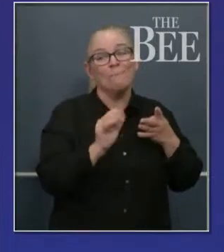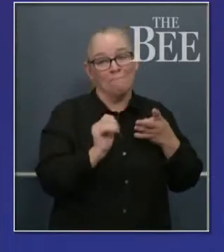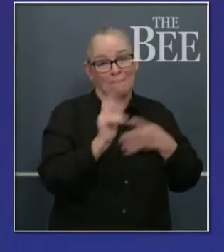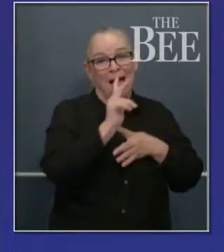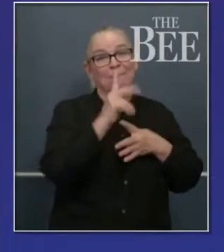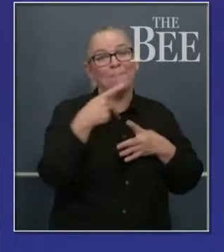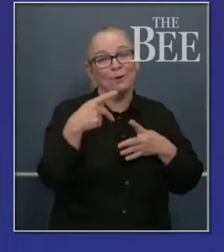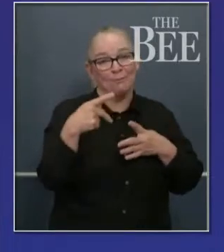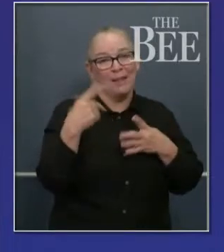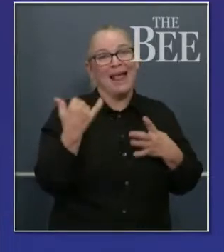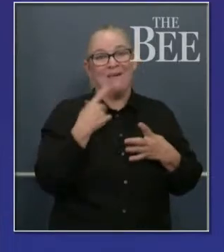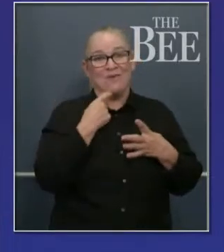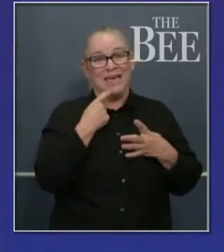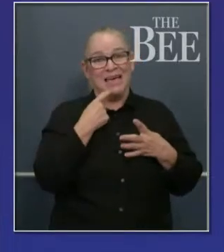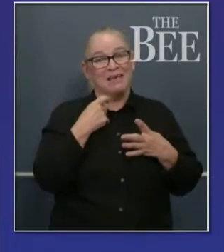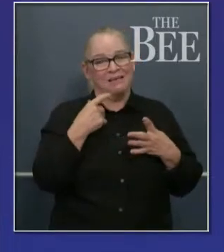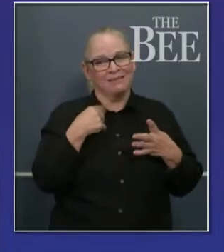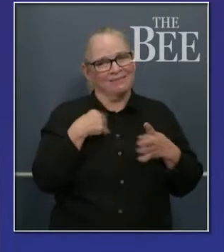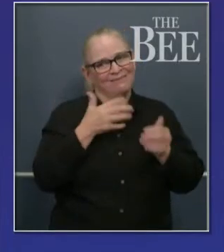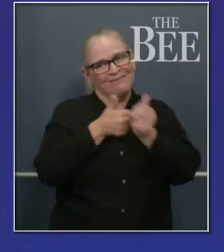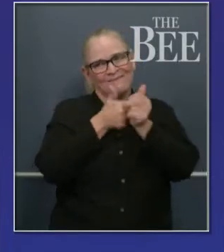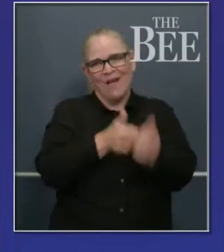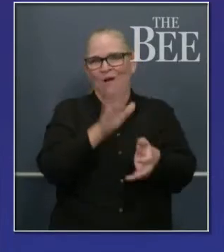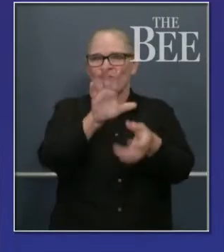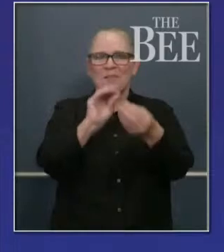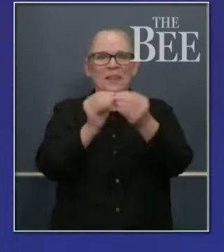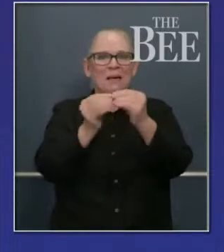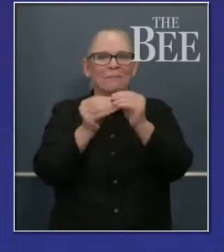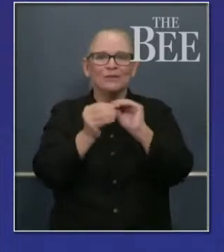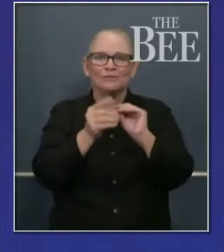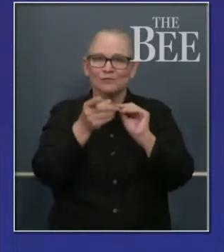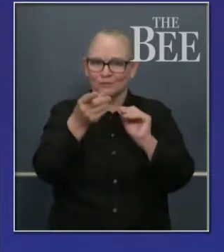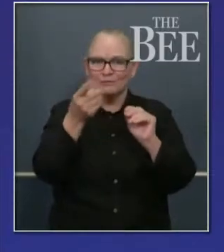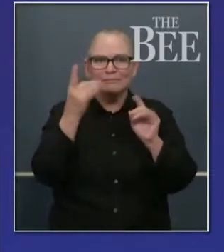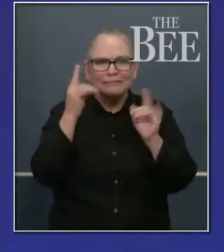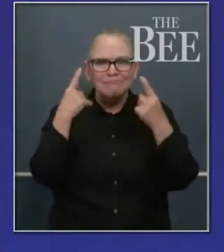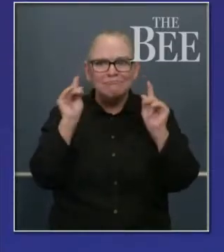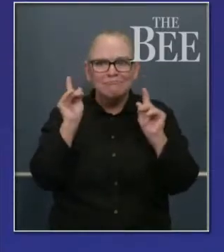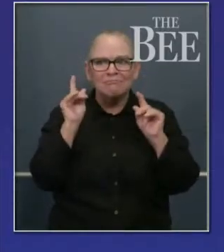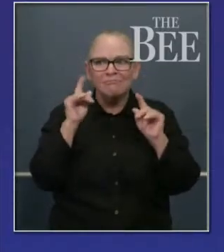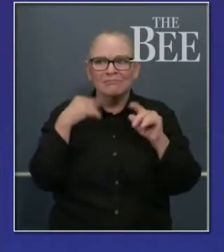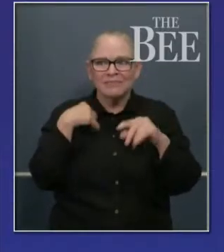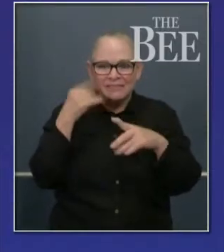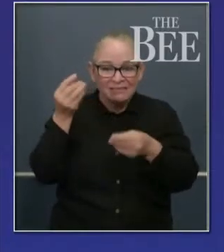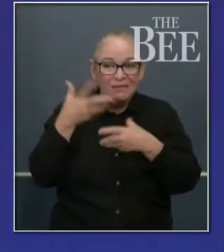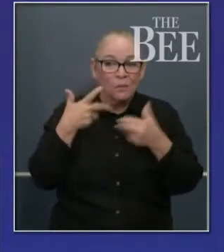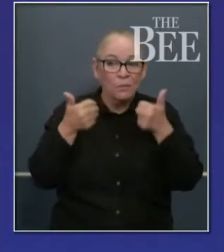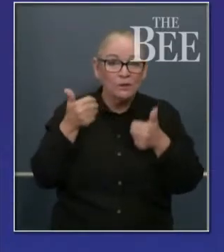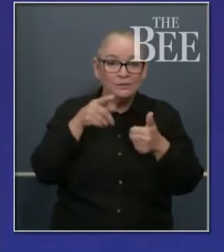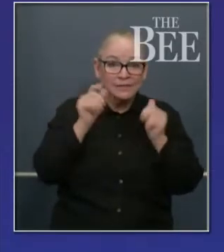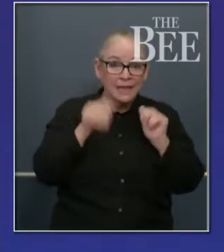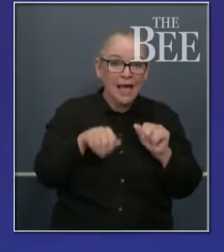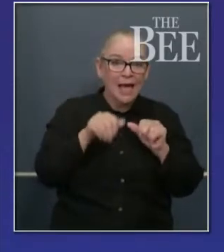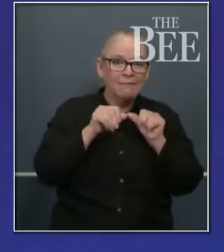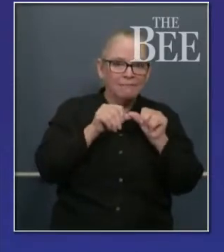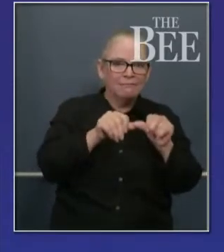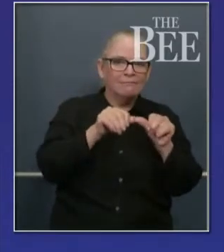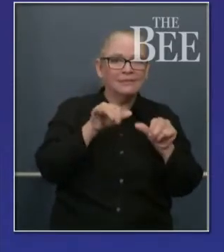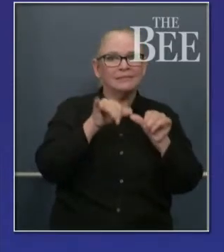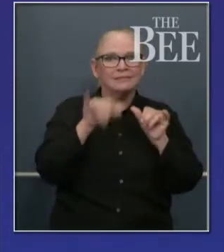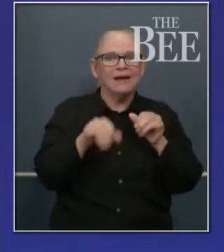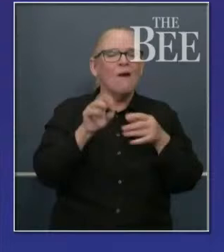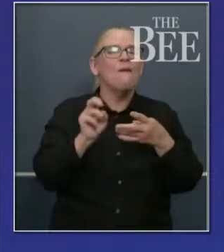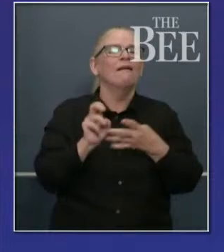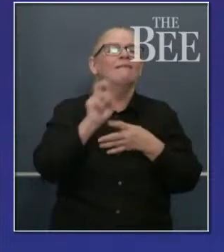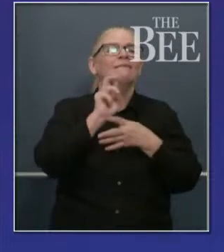We anticipate working hard with their health leaders, their other leaders in the county to make sure that that data is accurate.